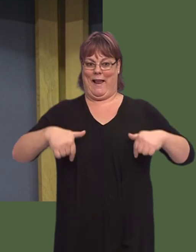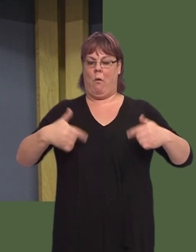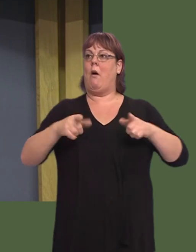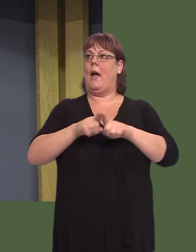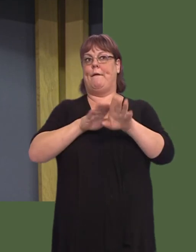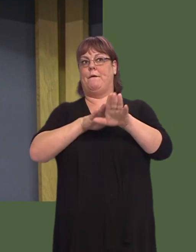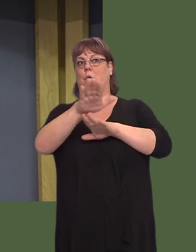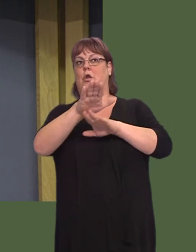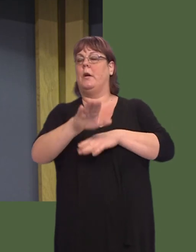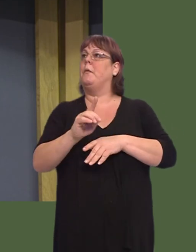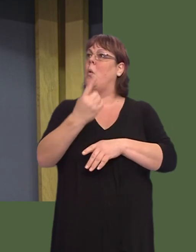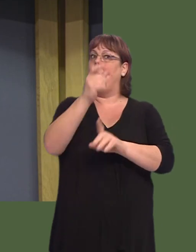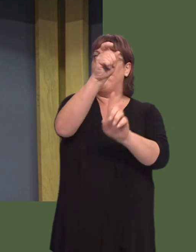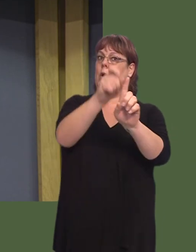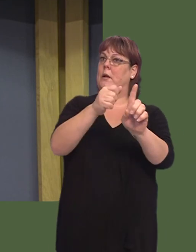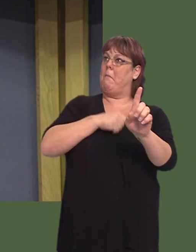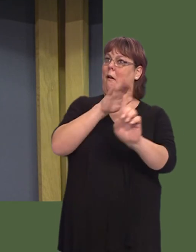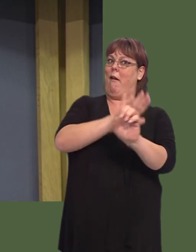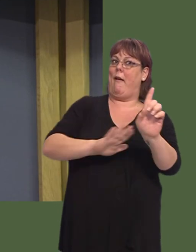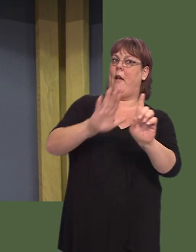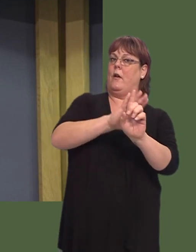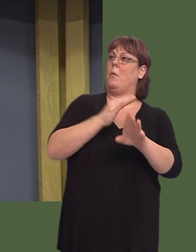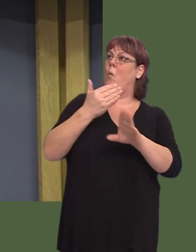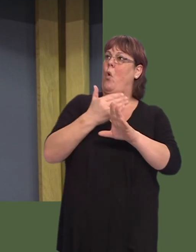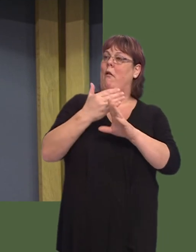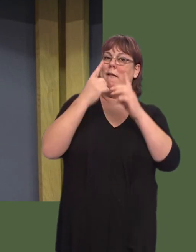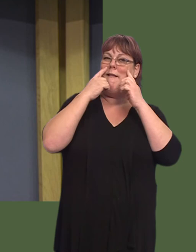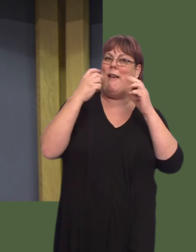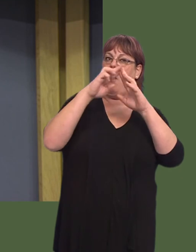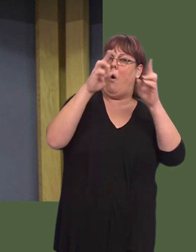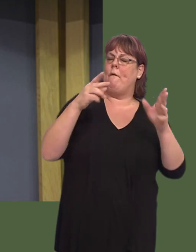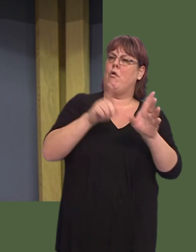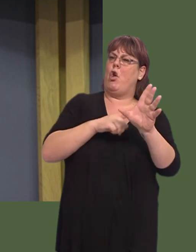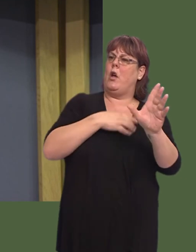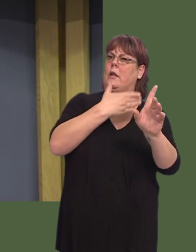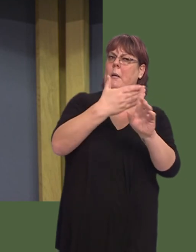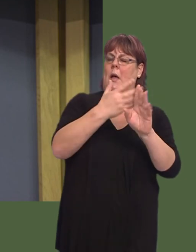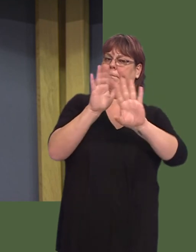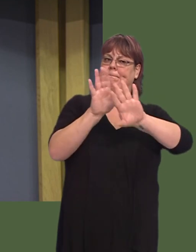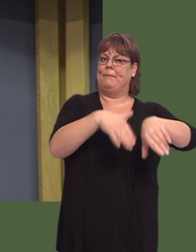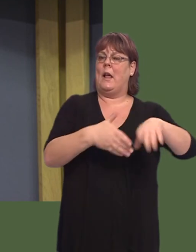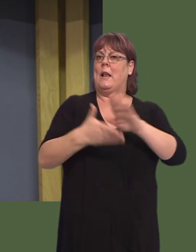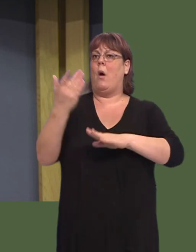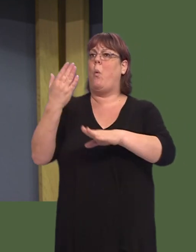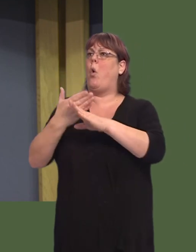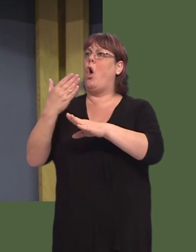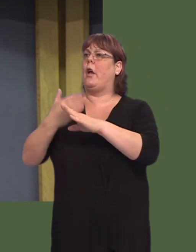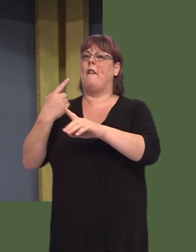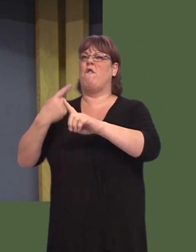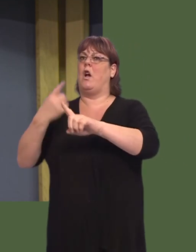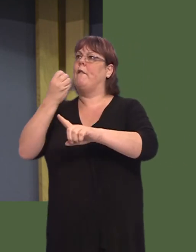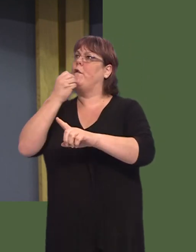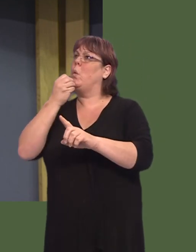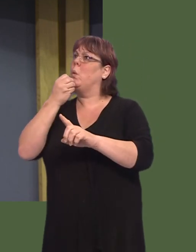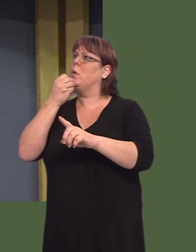one of my constituents who has worked in care homes for many years has decided to take a job in a fast food chain. The long